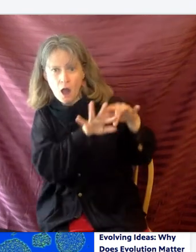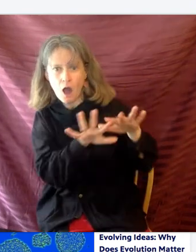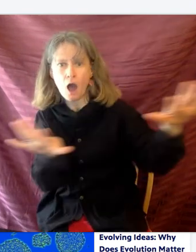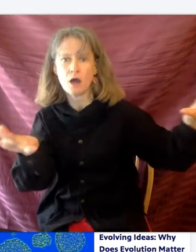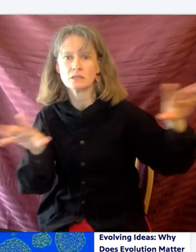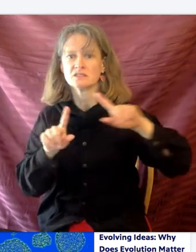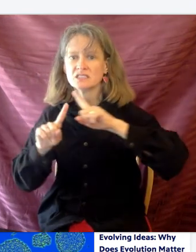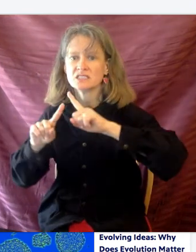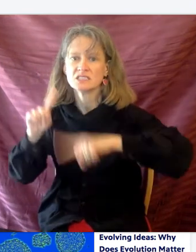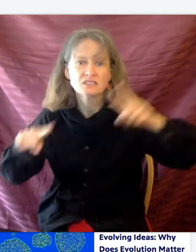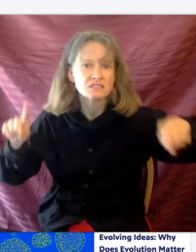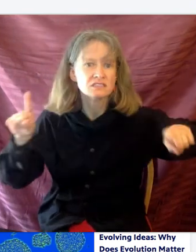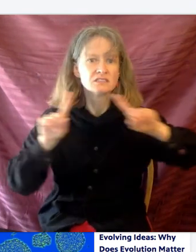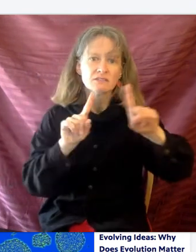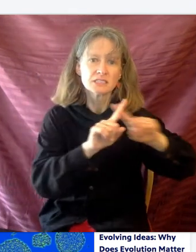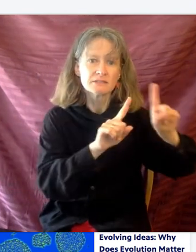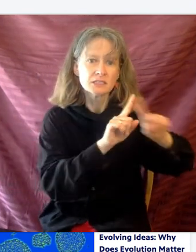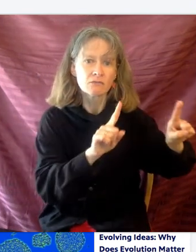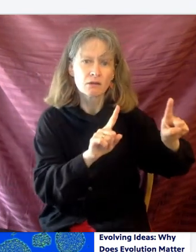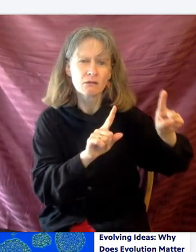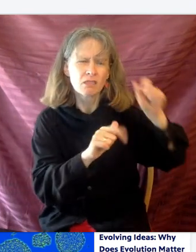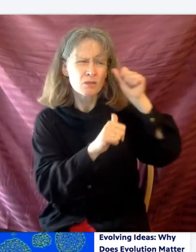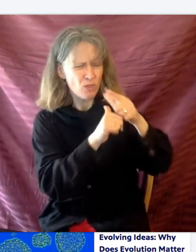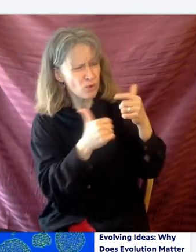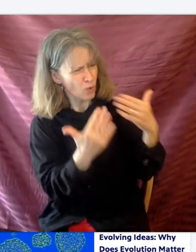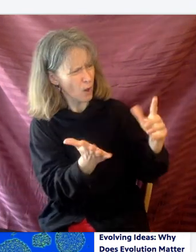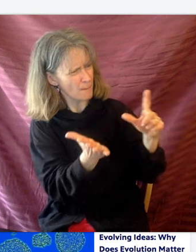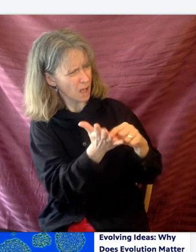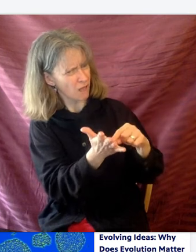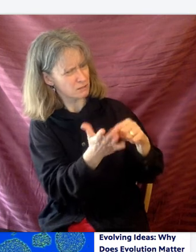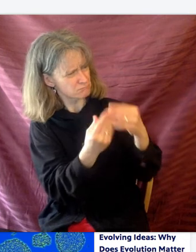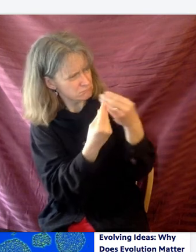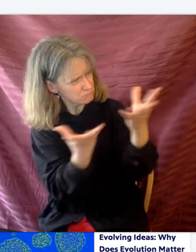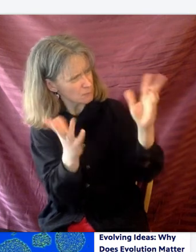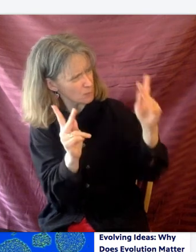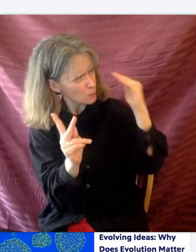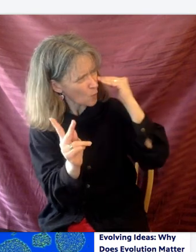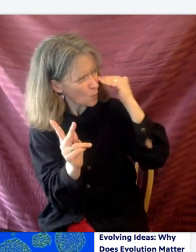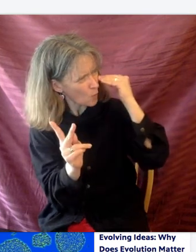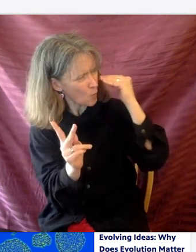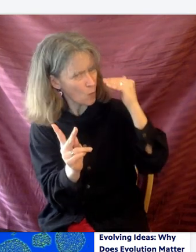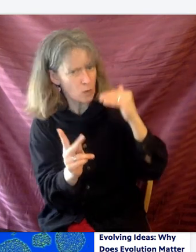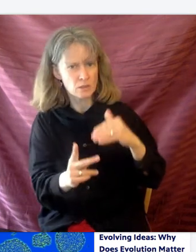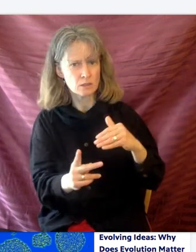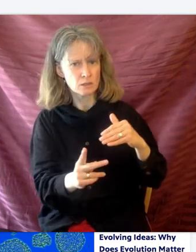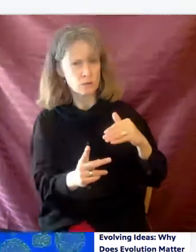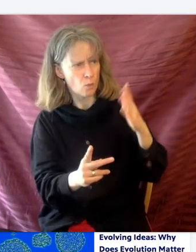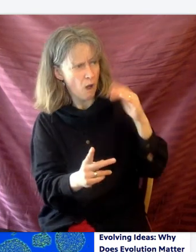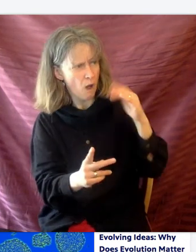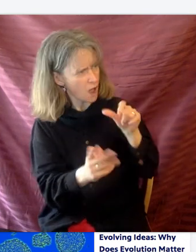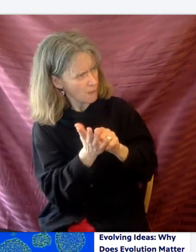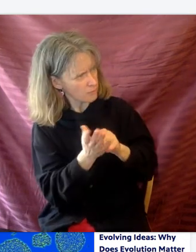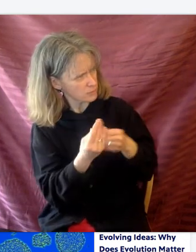You must publish your ideas, if only to establish your priority. What's holding you back?